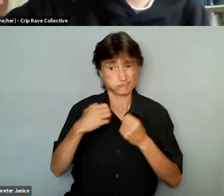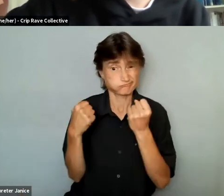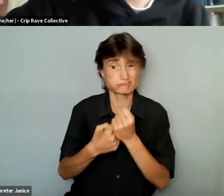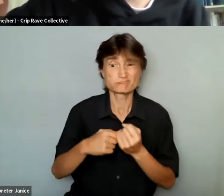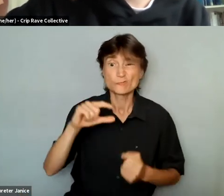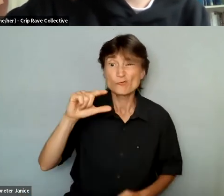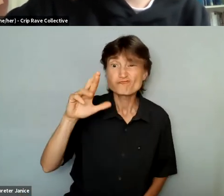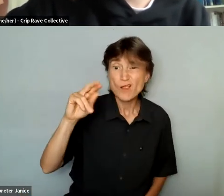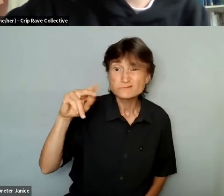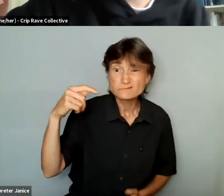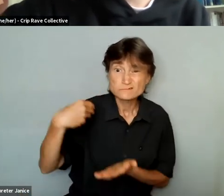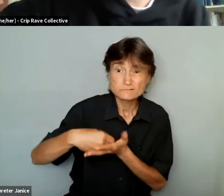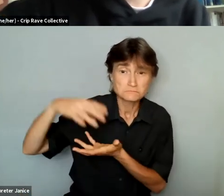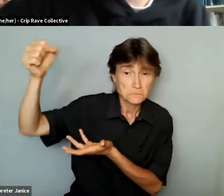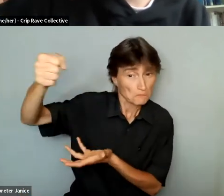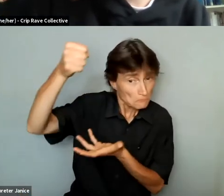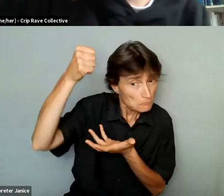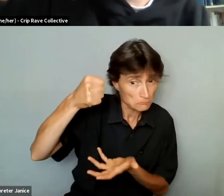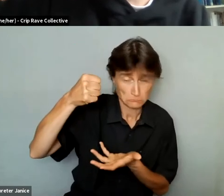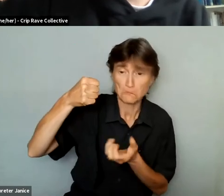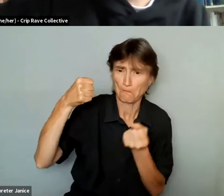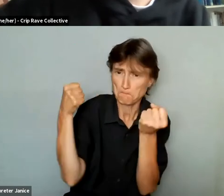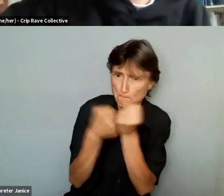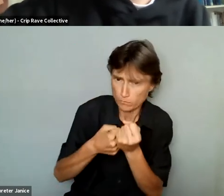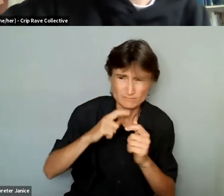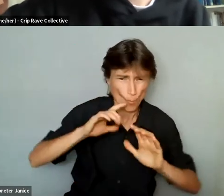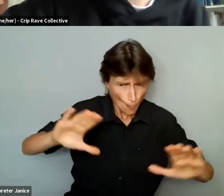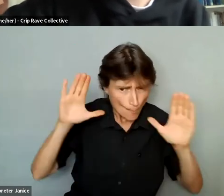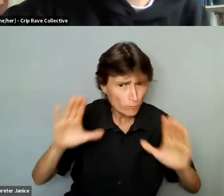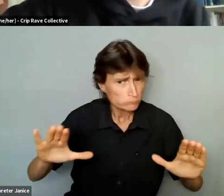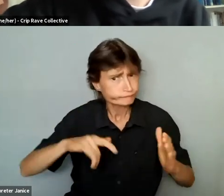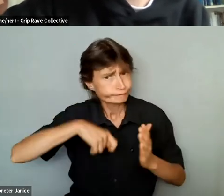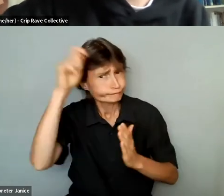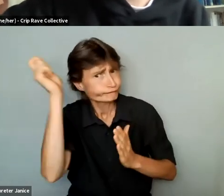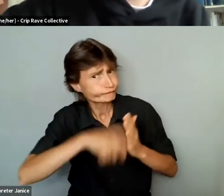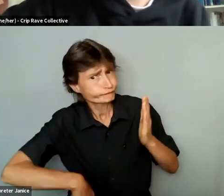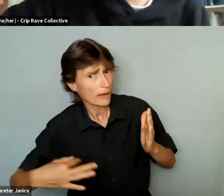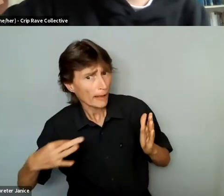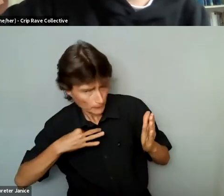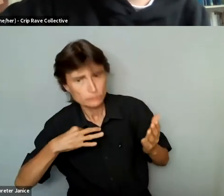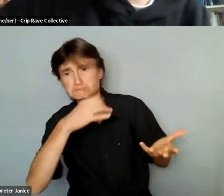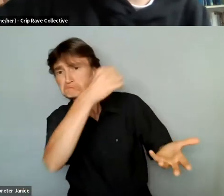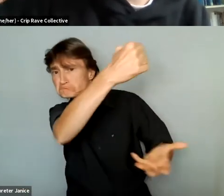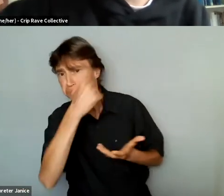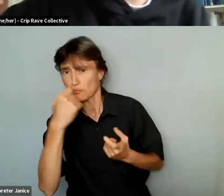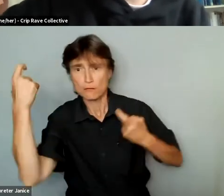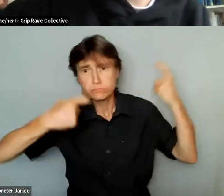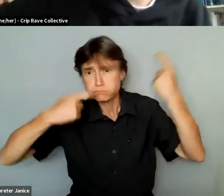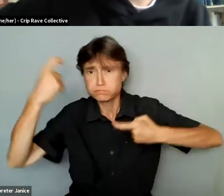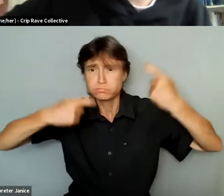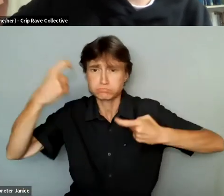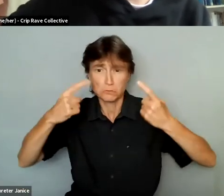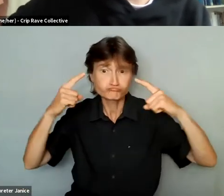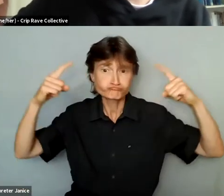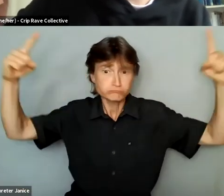funding. It's been, you know, really wonderful to see how much support there is. And I think it seems from the feedback we've